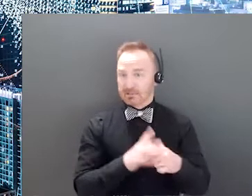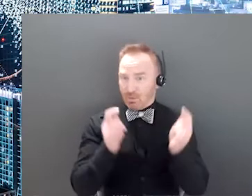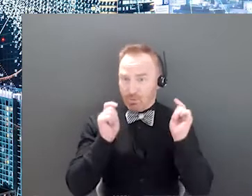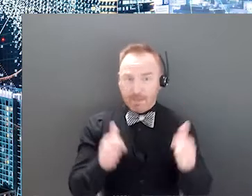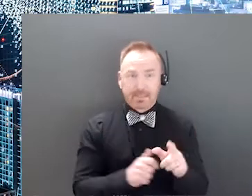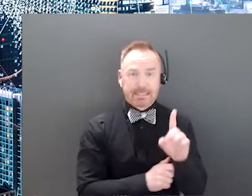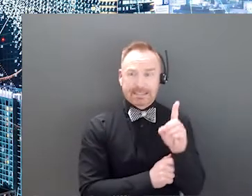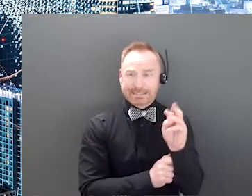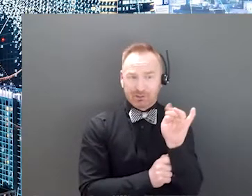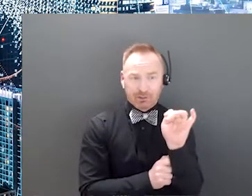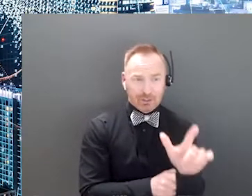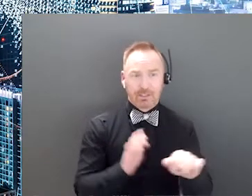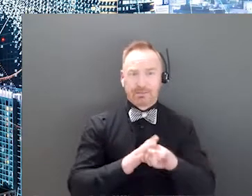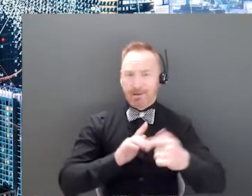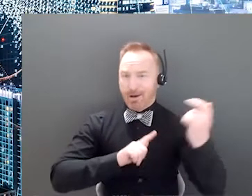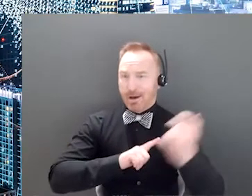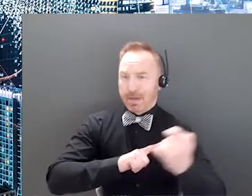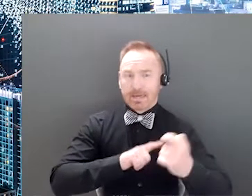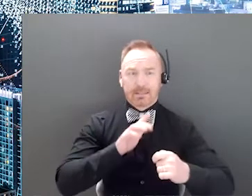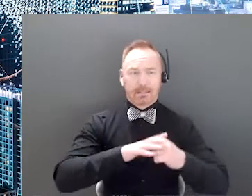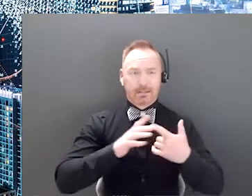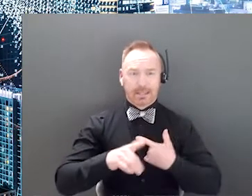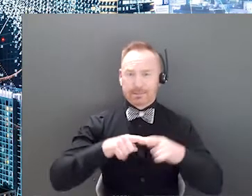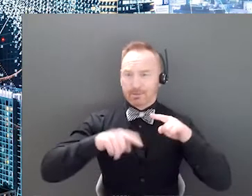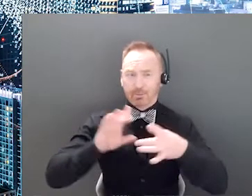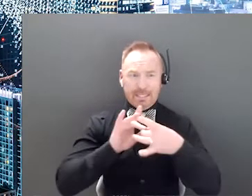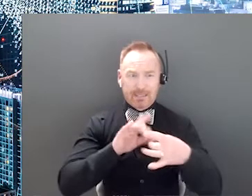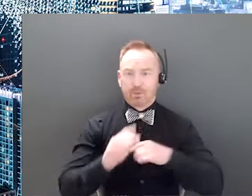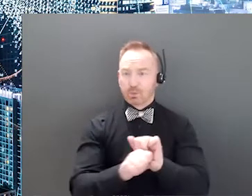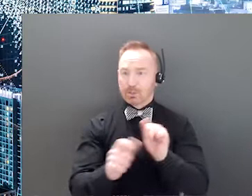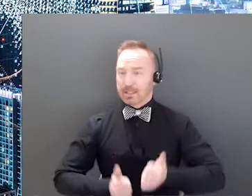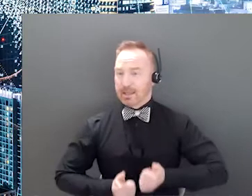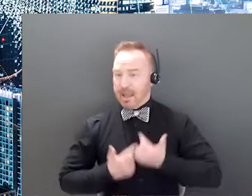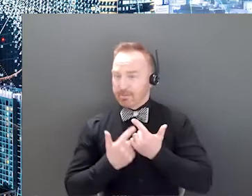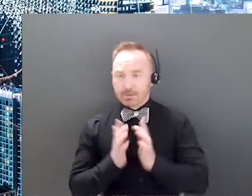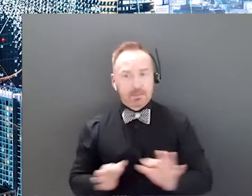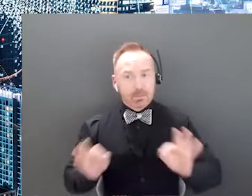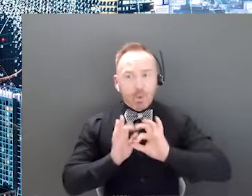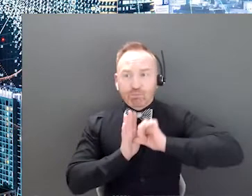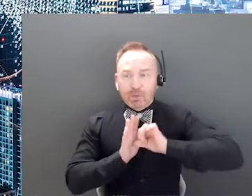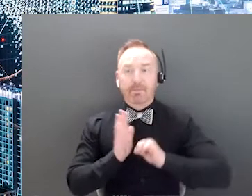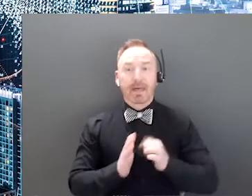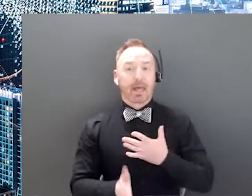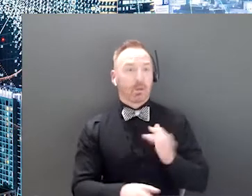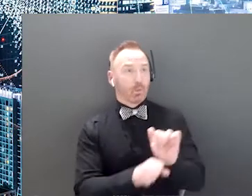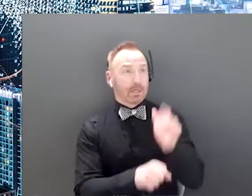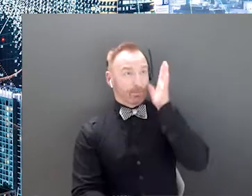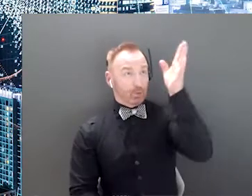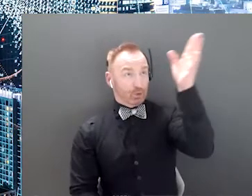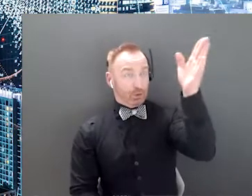and automation of diverse domains of working life. But it's important to highlight that the future of work is not just about